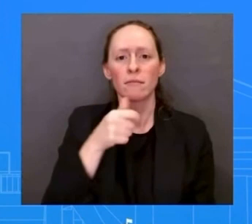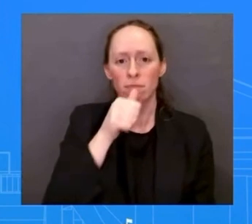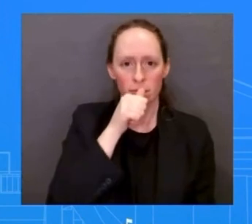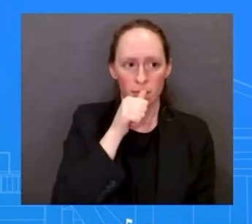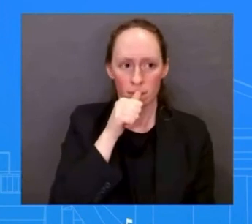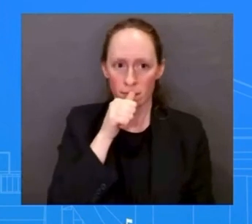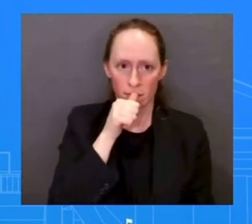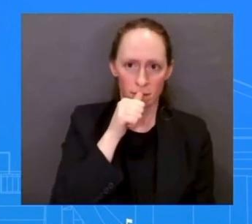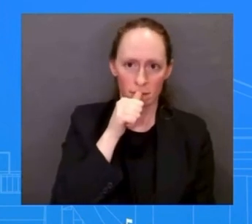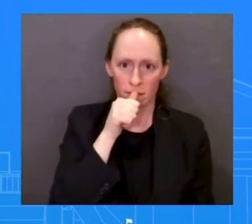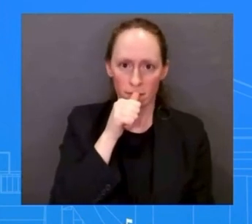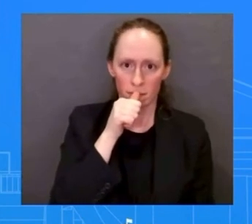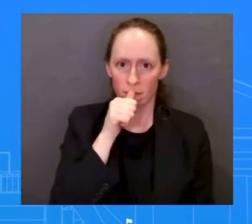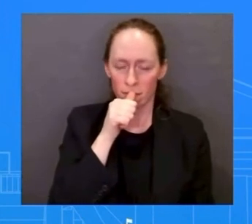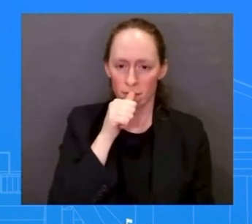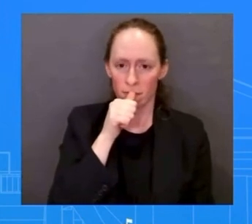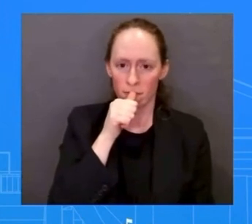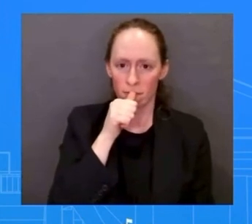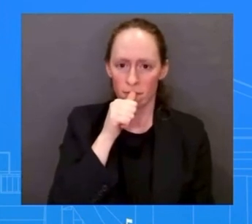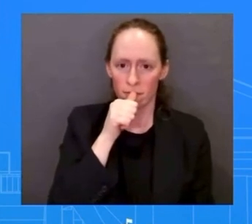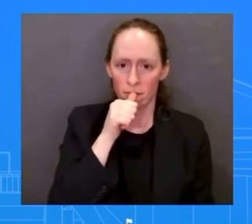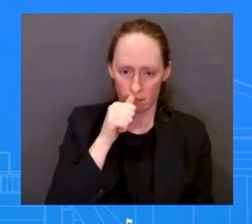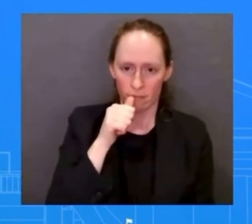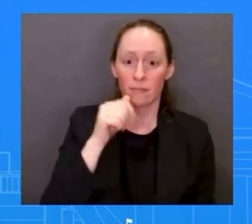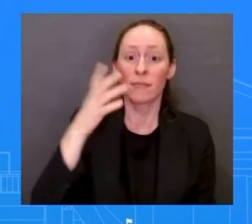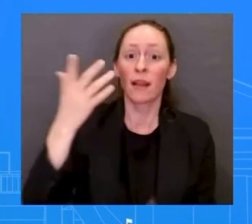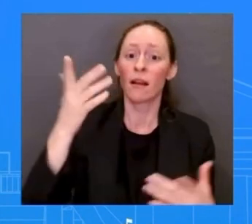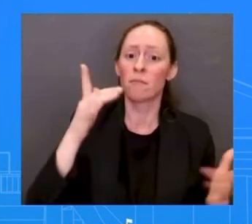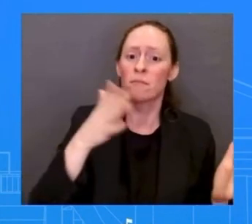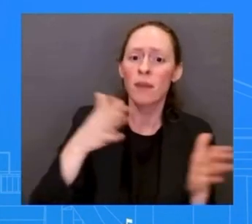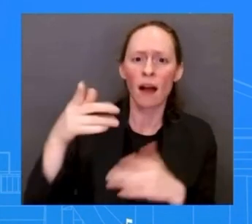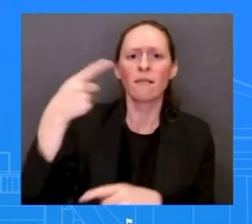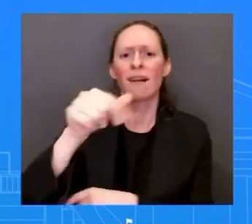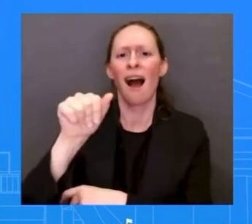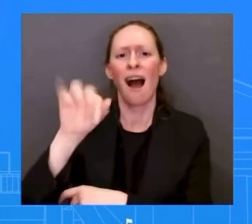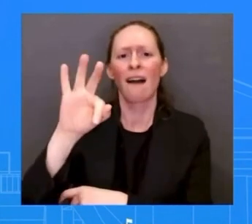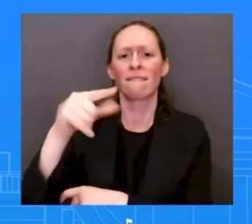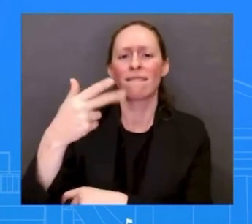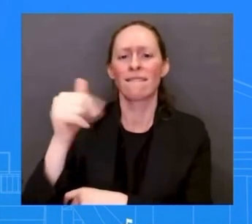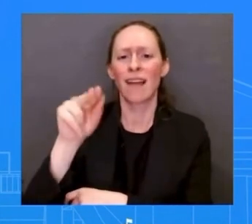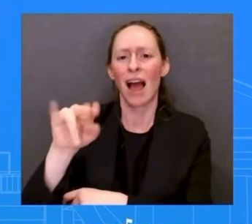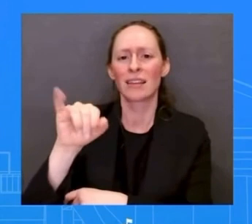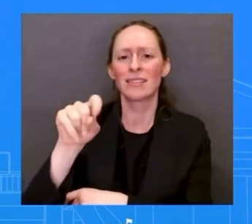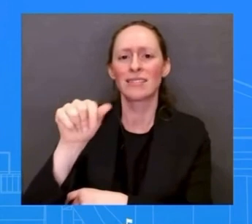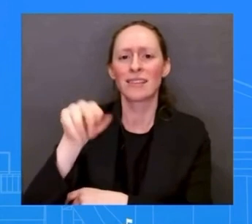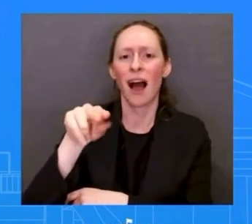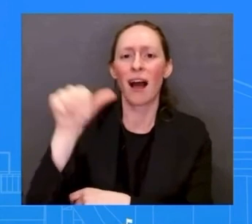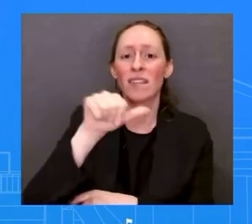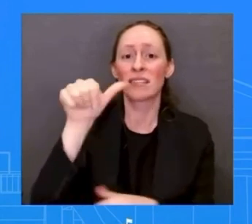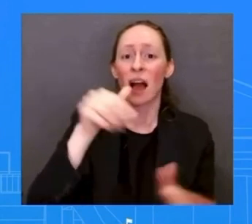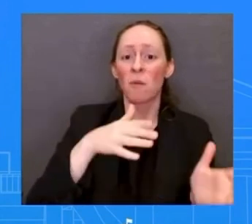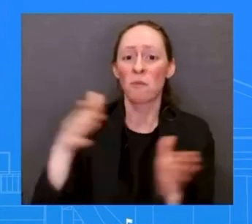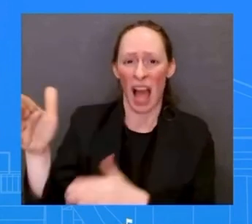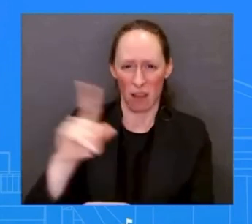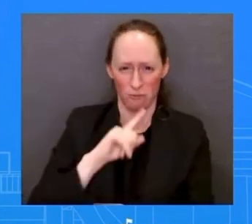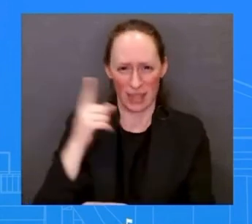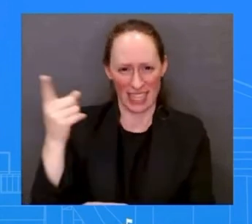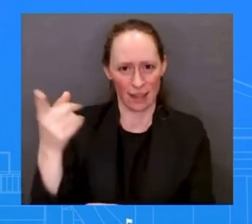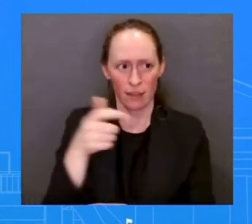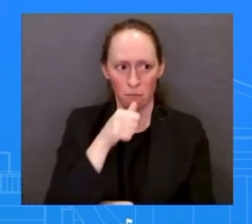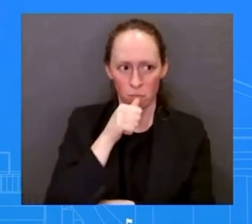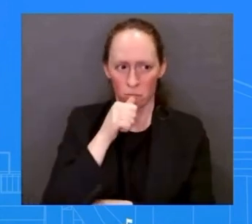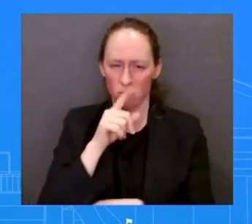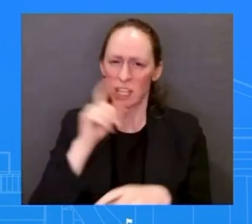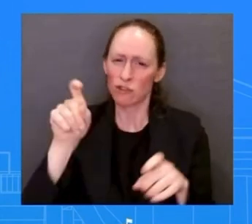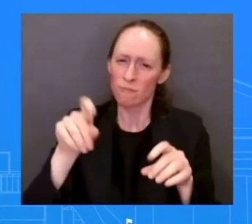Afghanistan. Should you respond to that? So yeah, a couple of things. I have not seen his statement since you just said it happened a couple minutes ago, so I want to be mindful. I don't like to respond to things I haven't